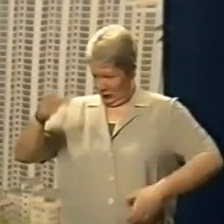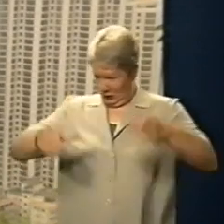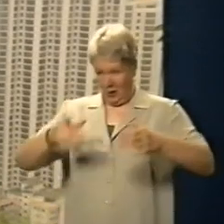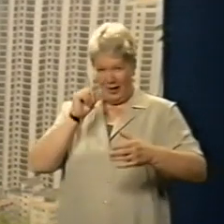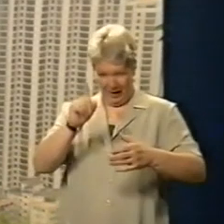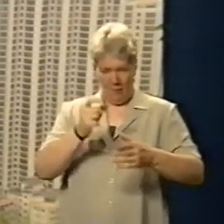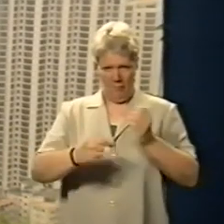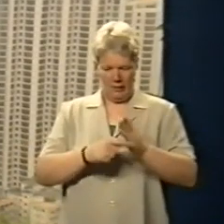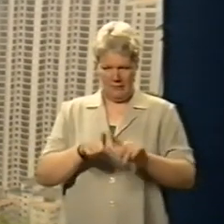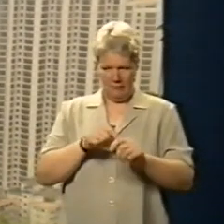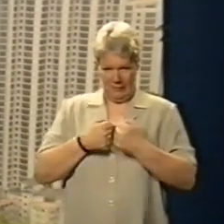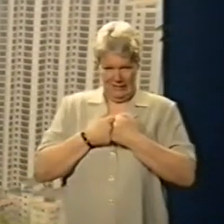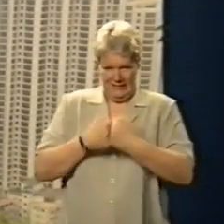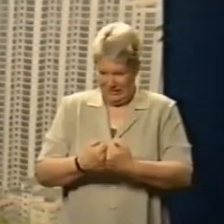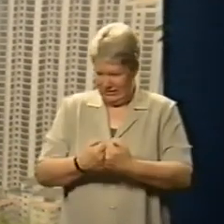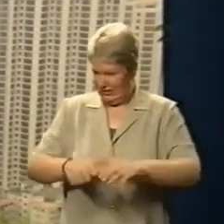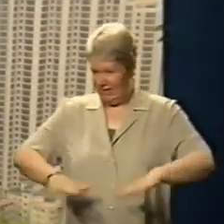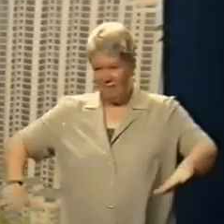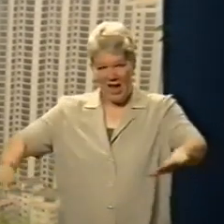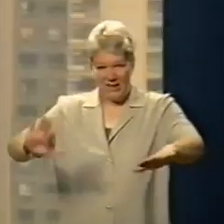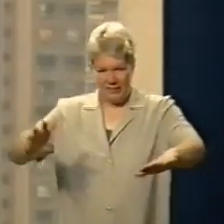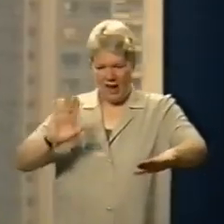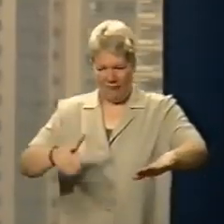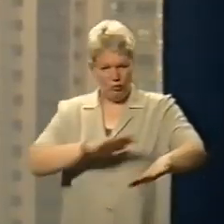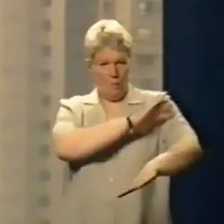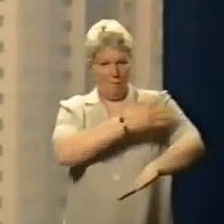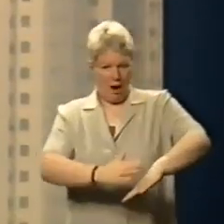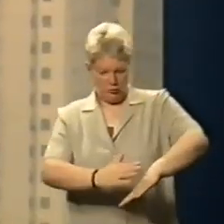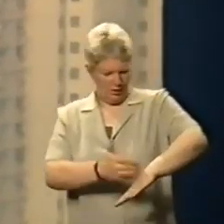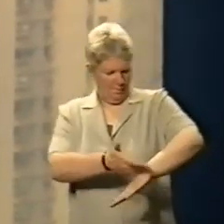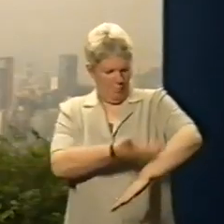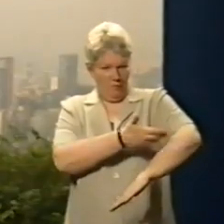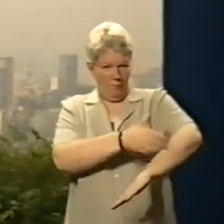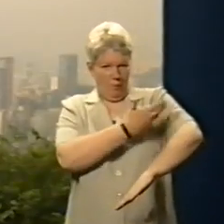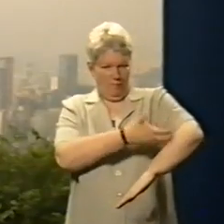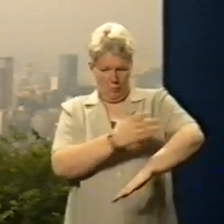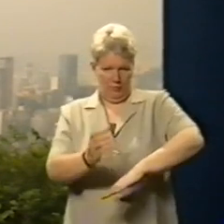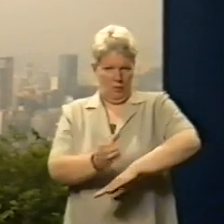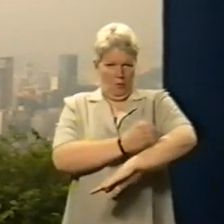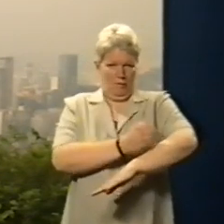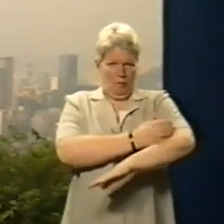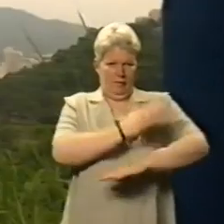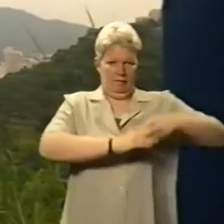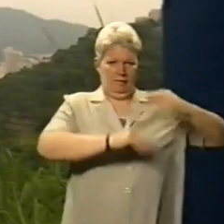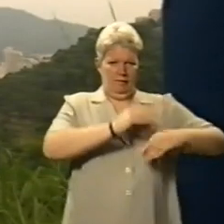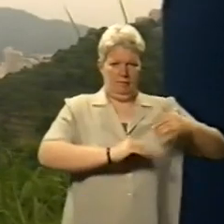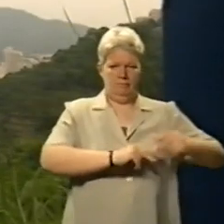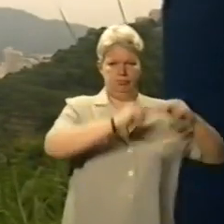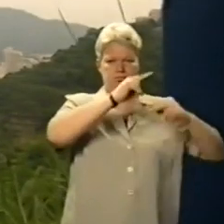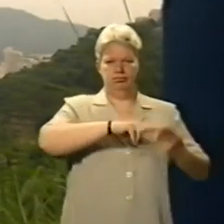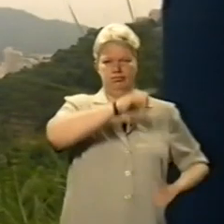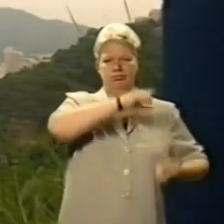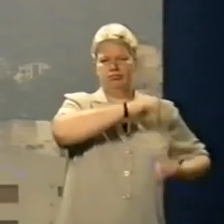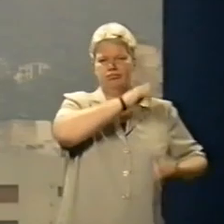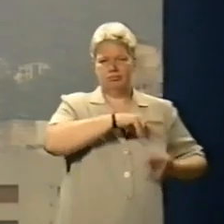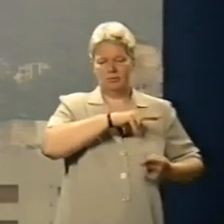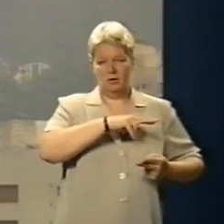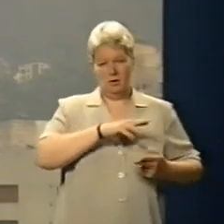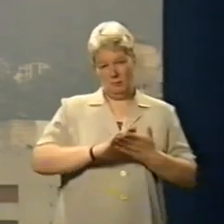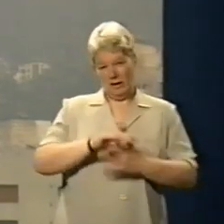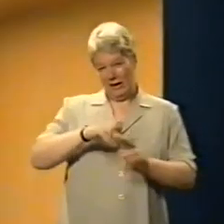having run out of flat earth, they've had to cut into the mountains to make room for more and more of these tall buildings. But imagine you